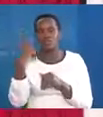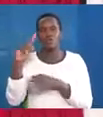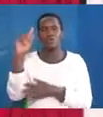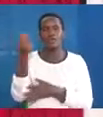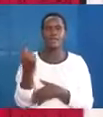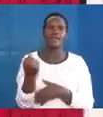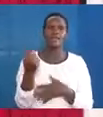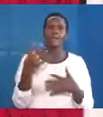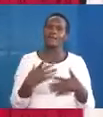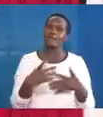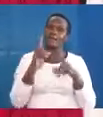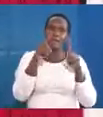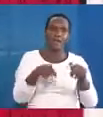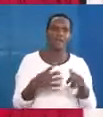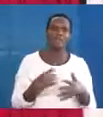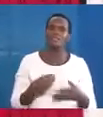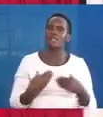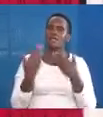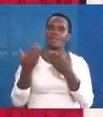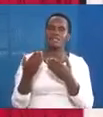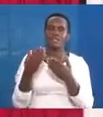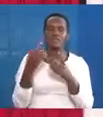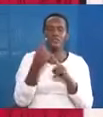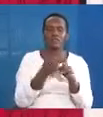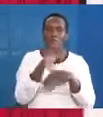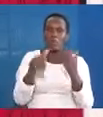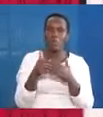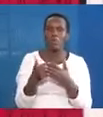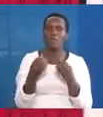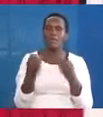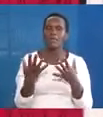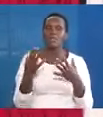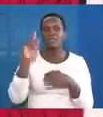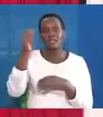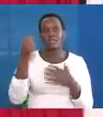many Kenyans, known and unknown.